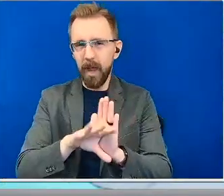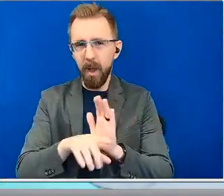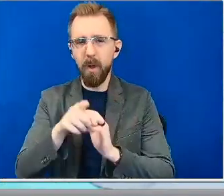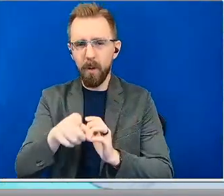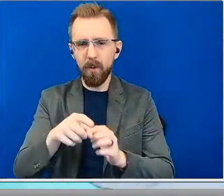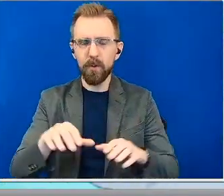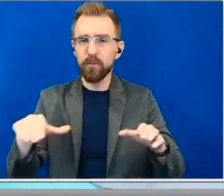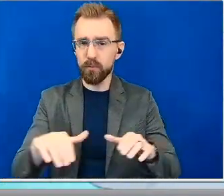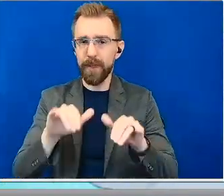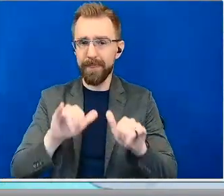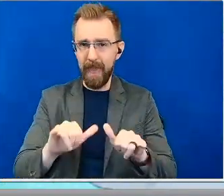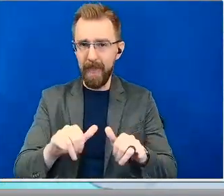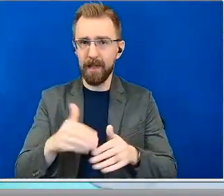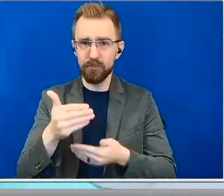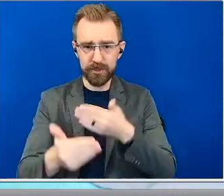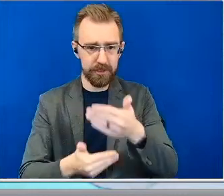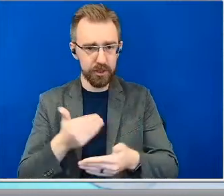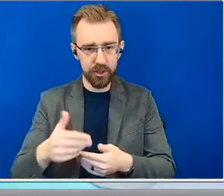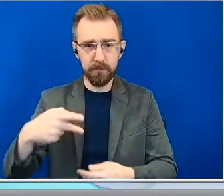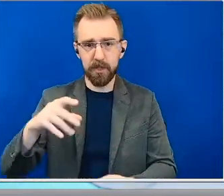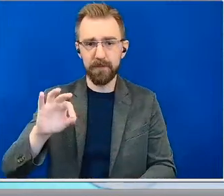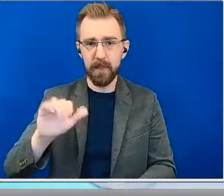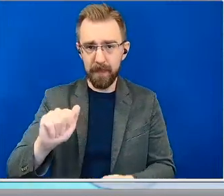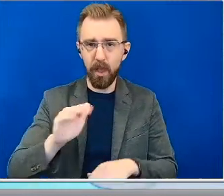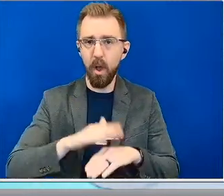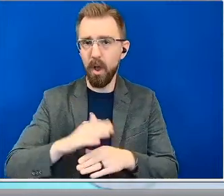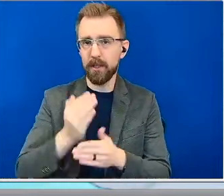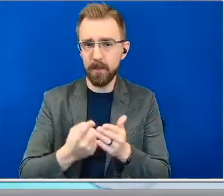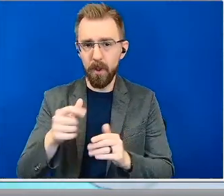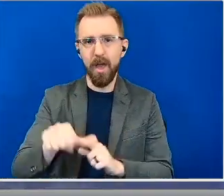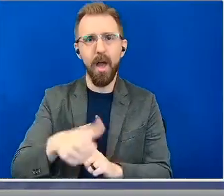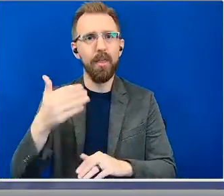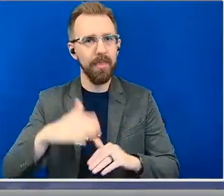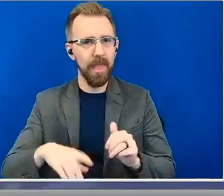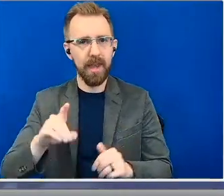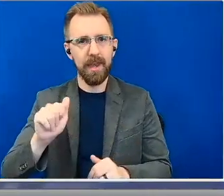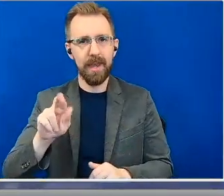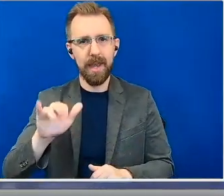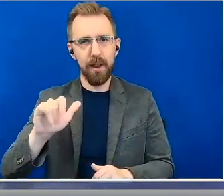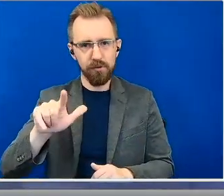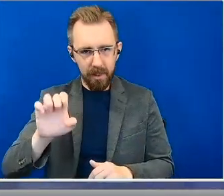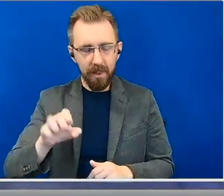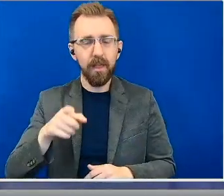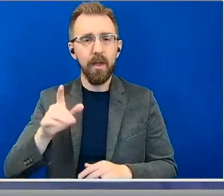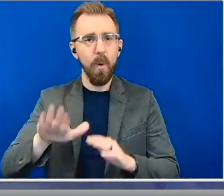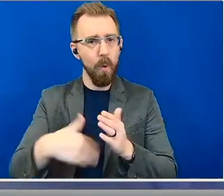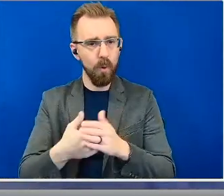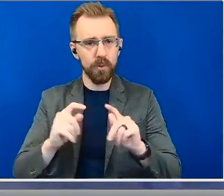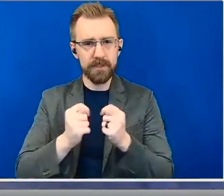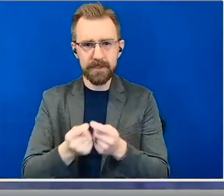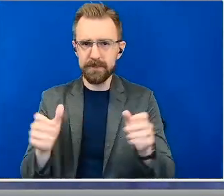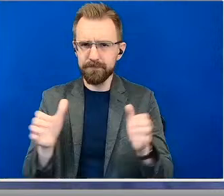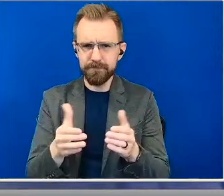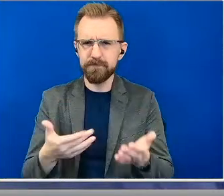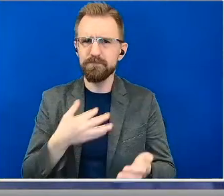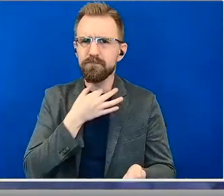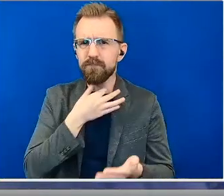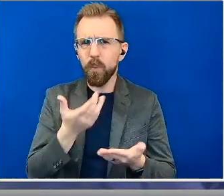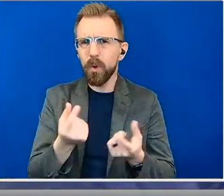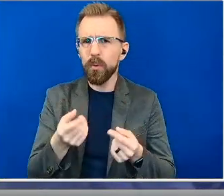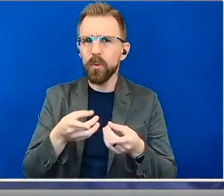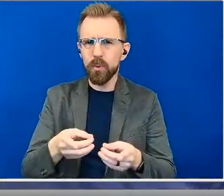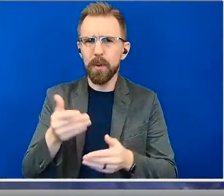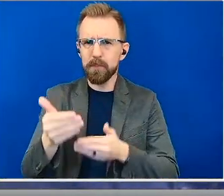procedure, pulsed field ablation, on someone other than Daryle. It's you and your whole team. What are you doing during a procedure with pulsed field